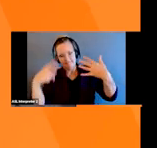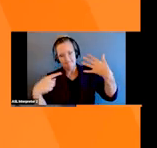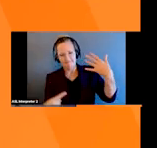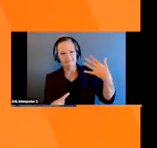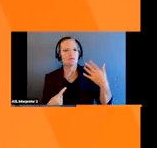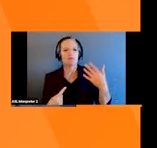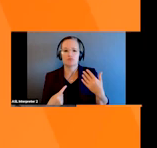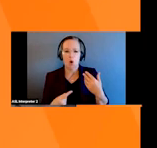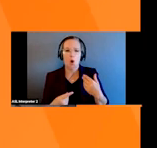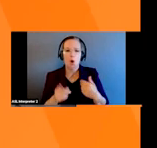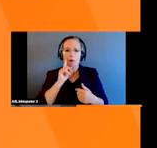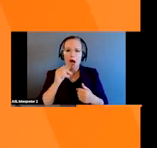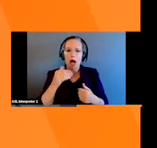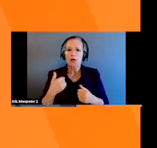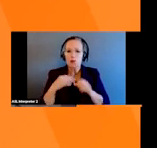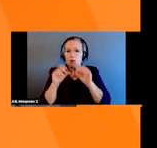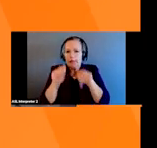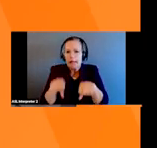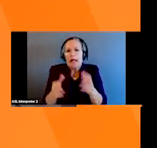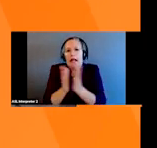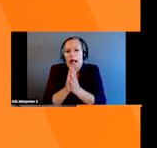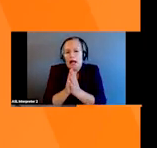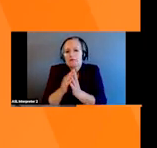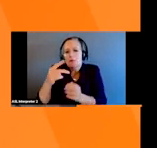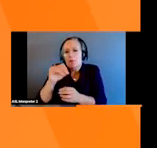within the platform. You can absolutely use that.